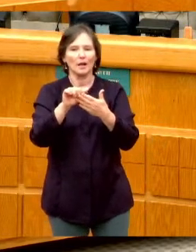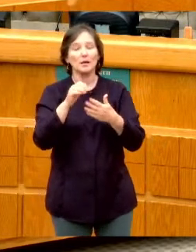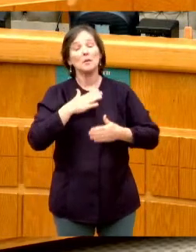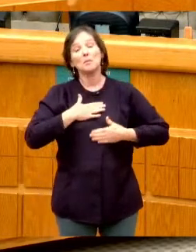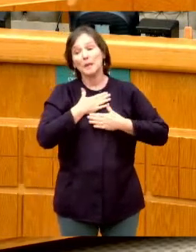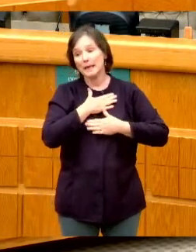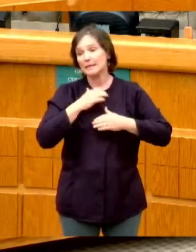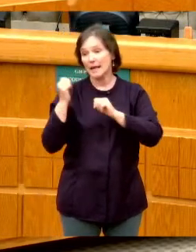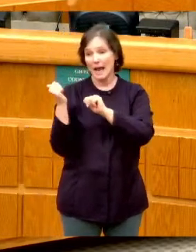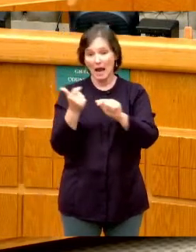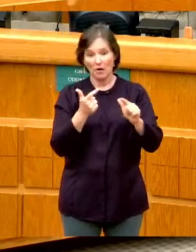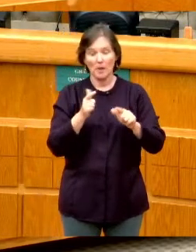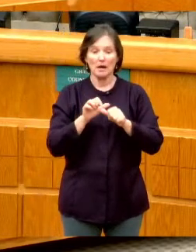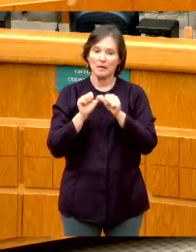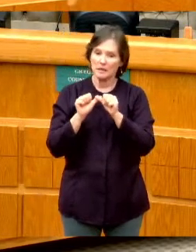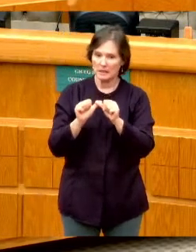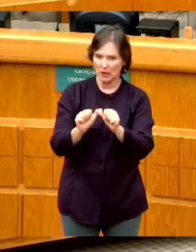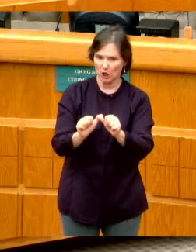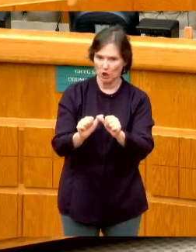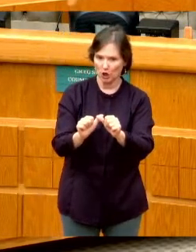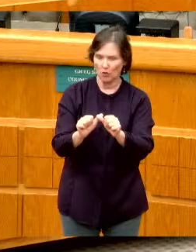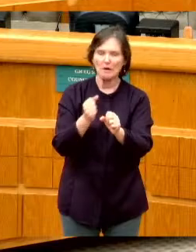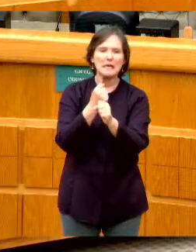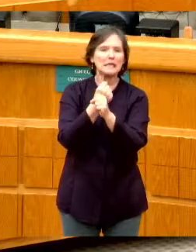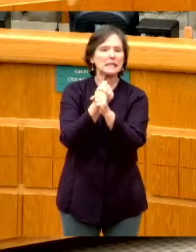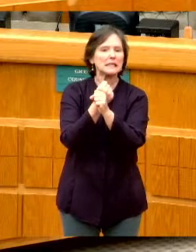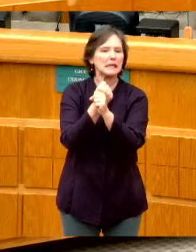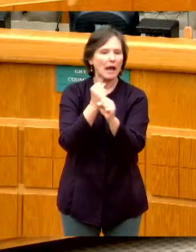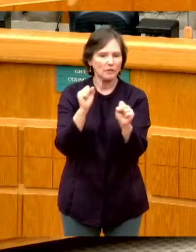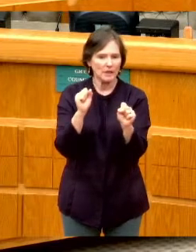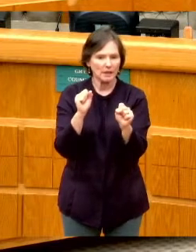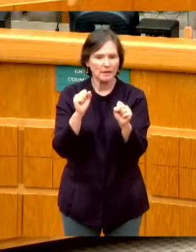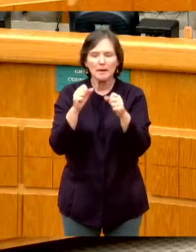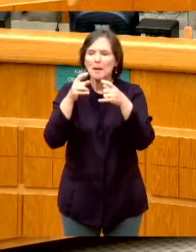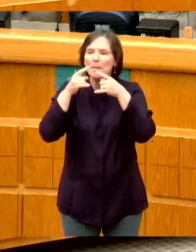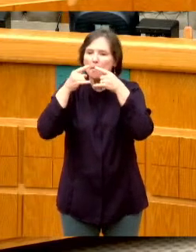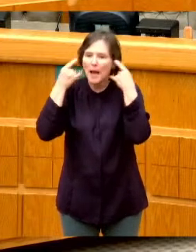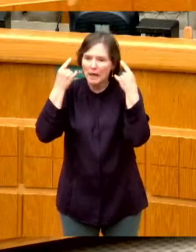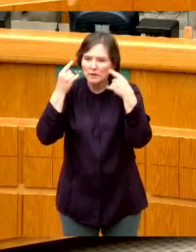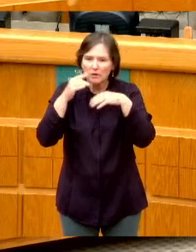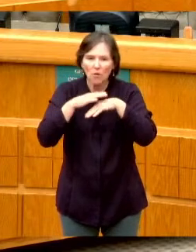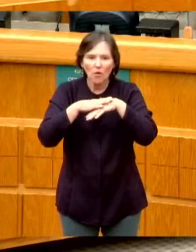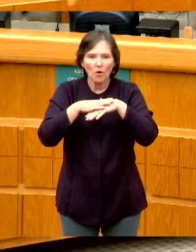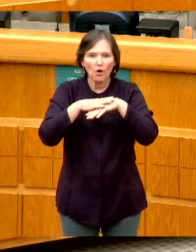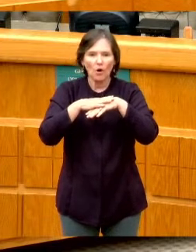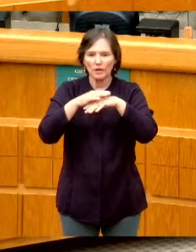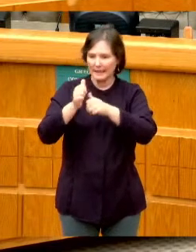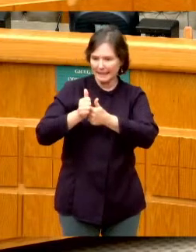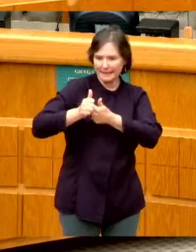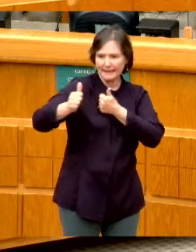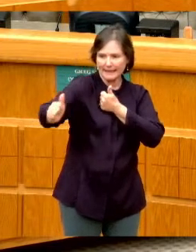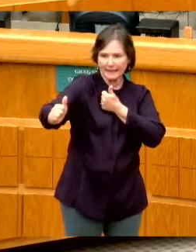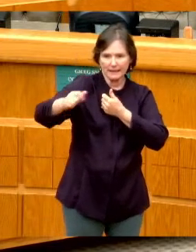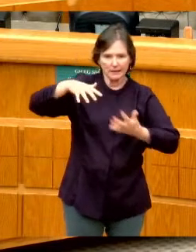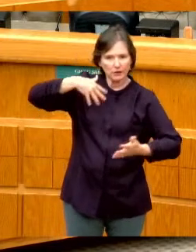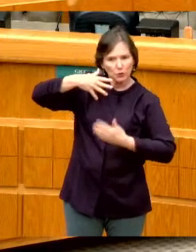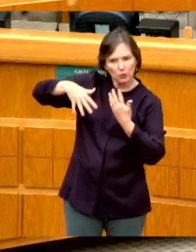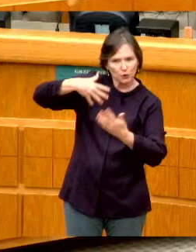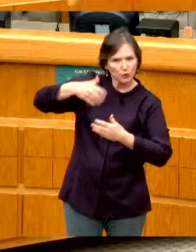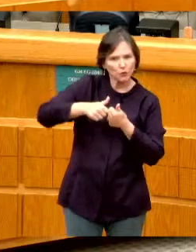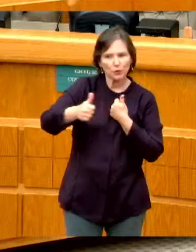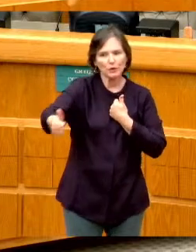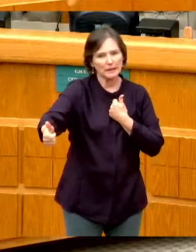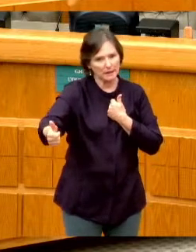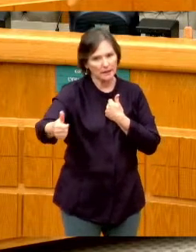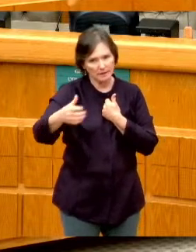continue to practice safe measures, wear your mask, stay distanced, and let's all get